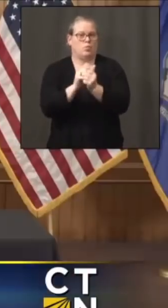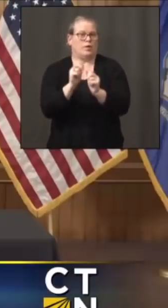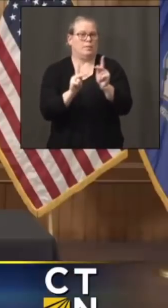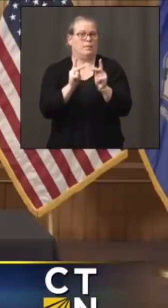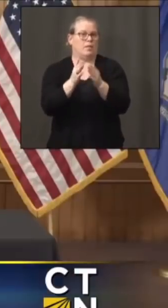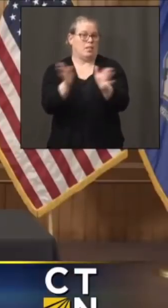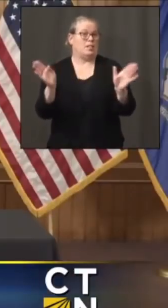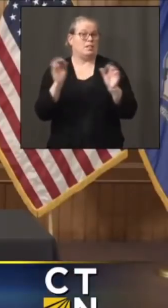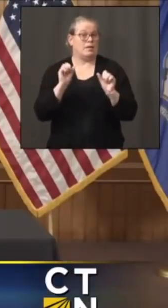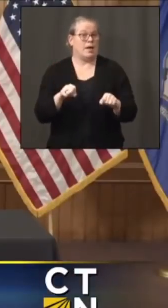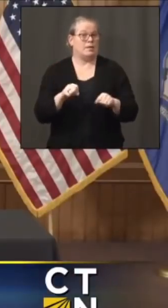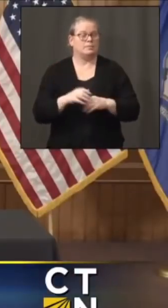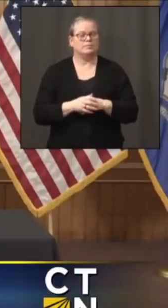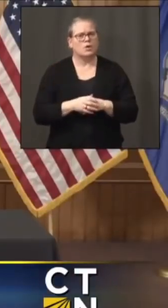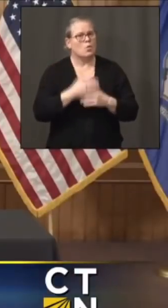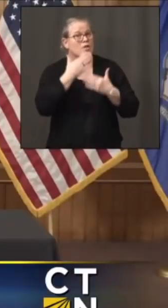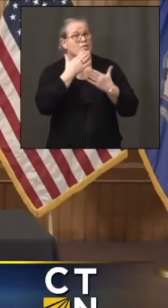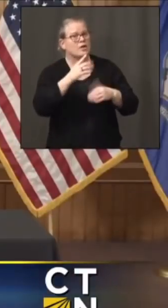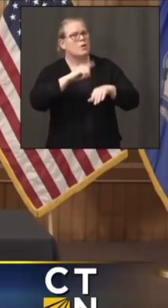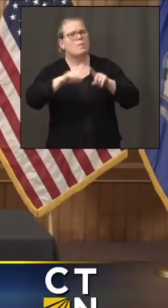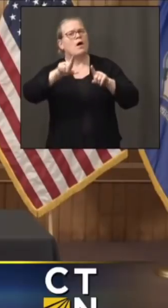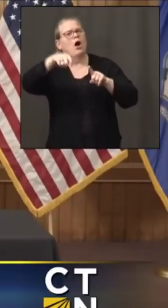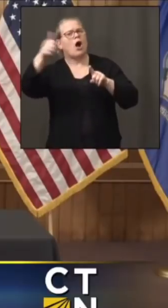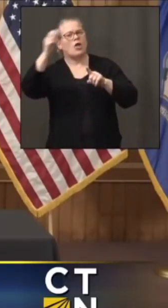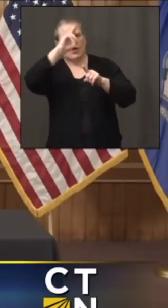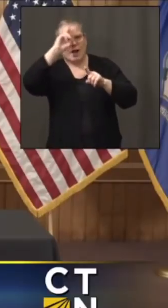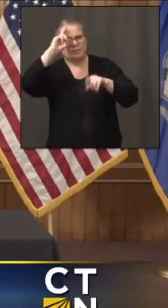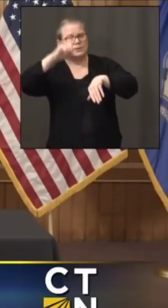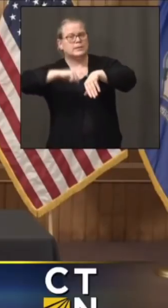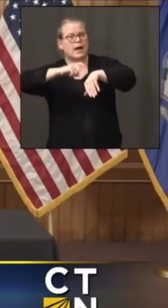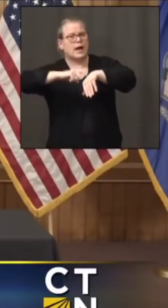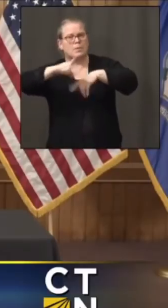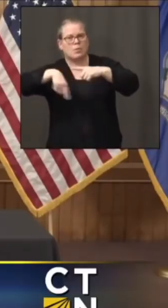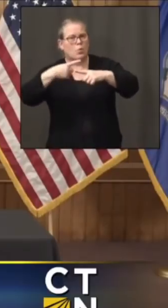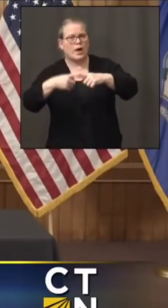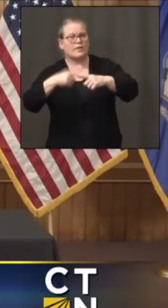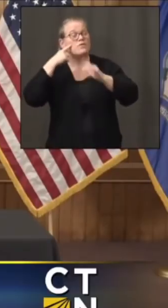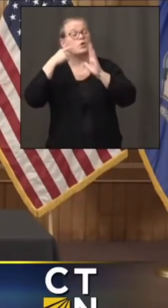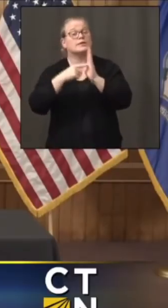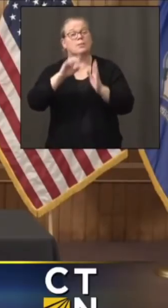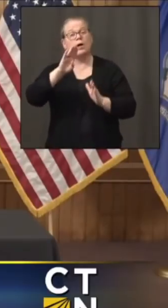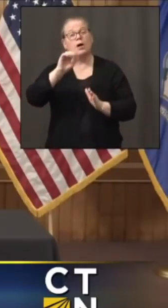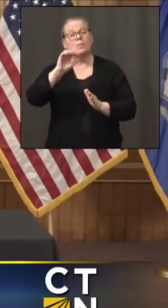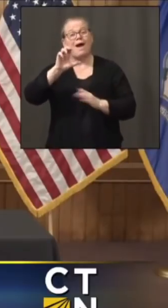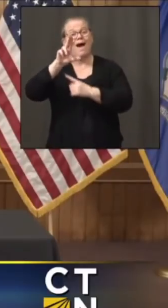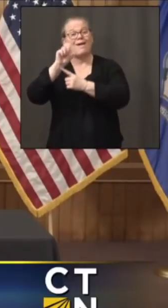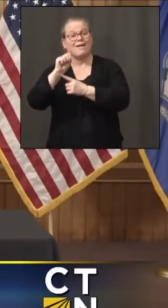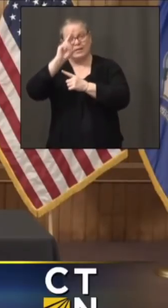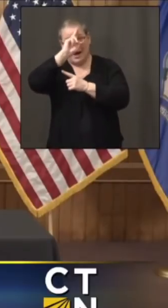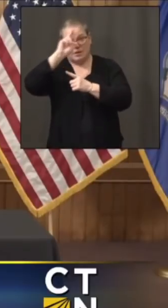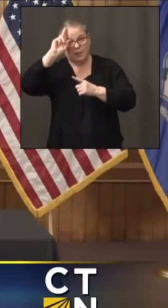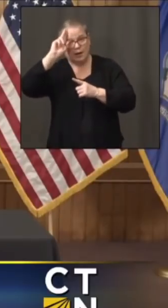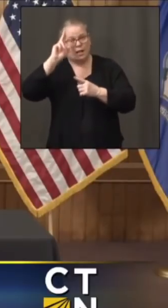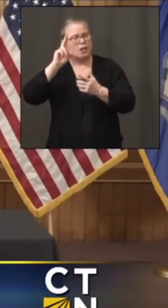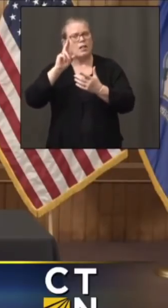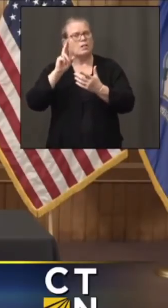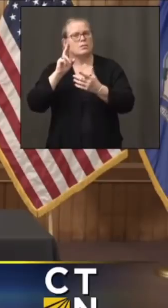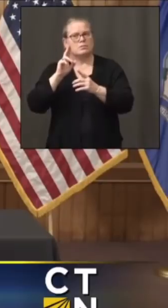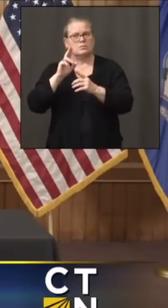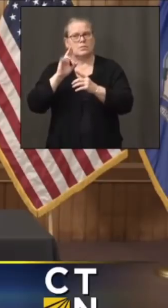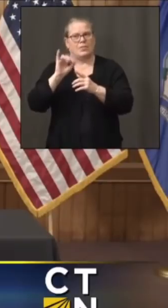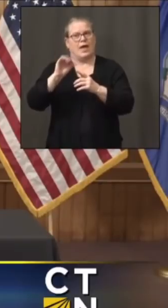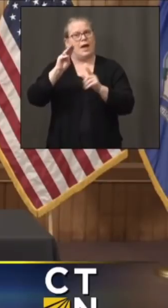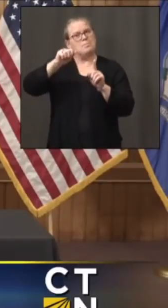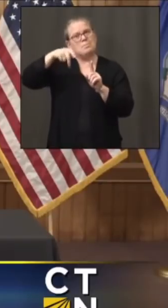And thanks for that, but what's the time frame for those other hospitals? Like I saw, like Bacchus Hospital, for example, they weren't on that